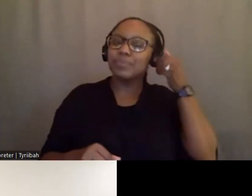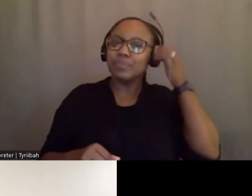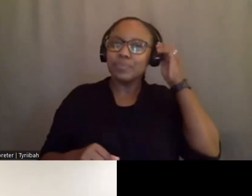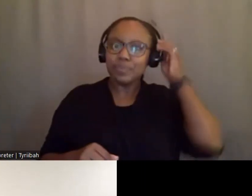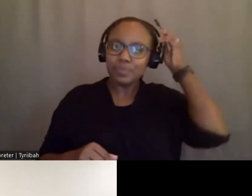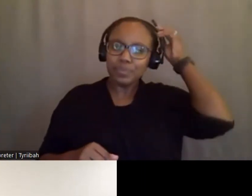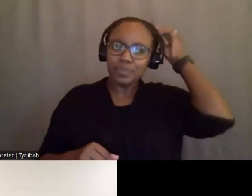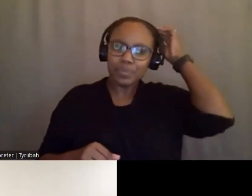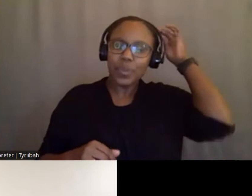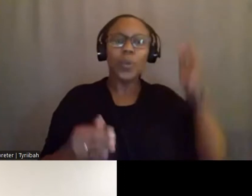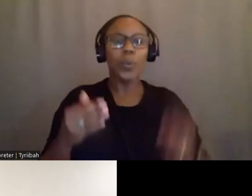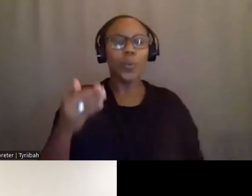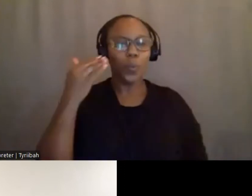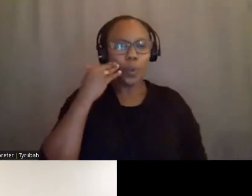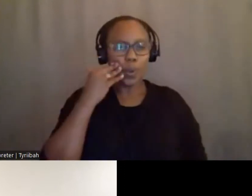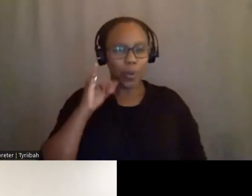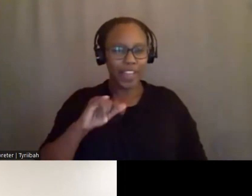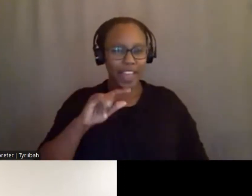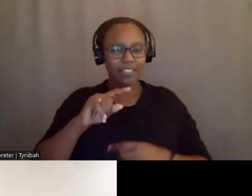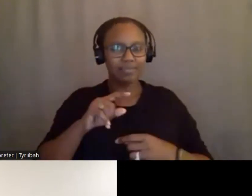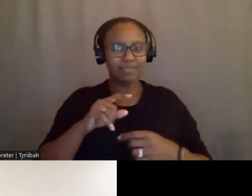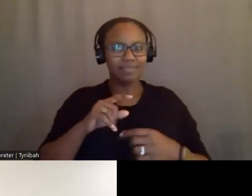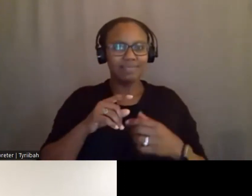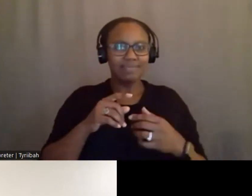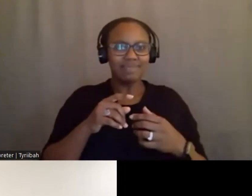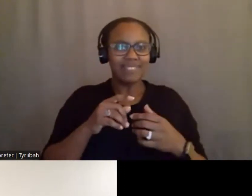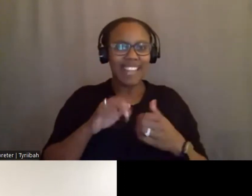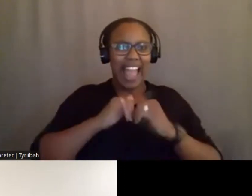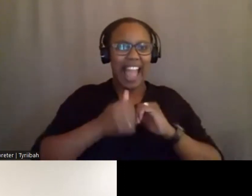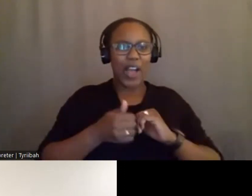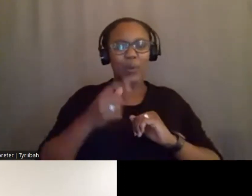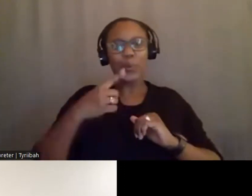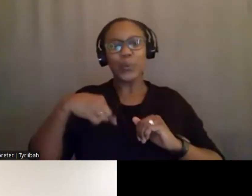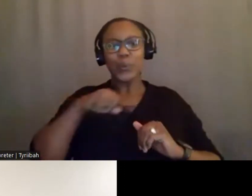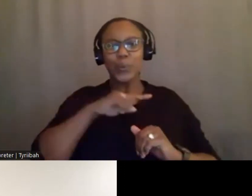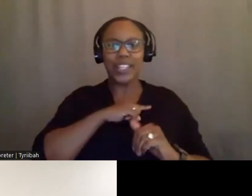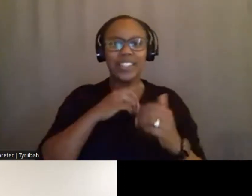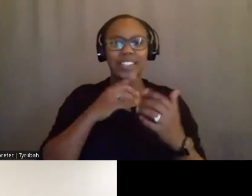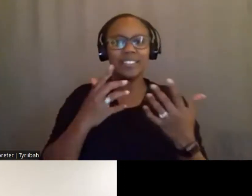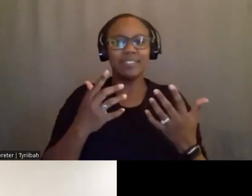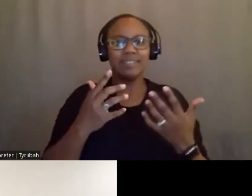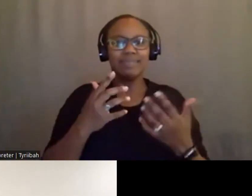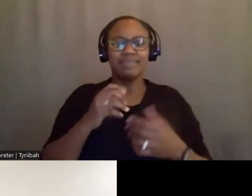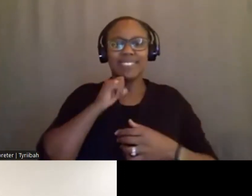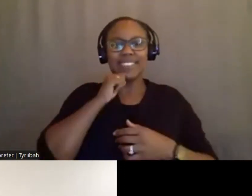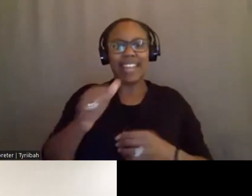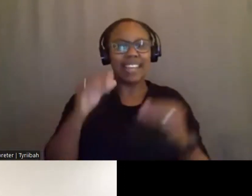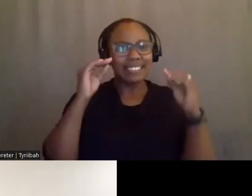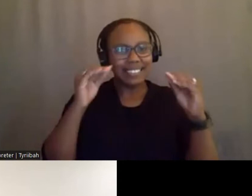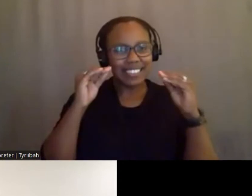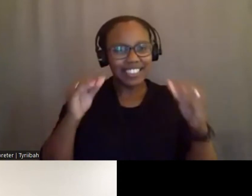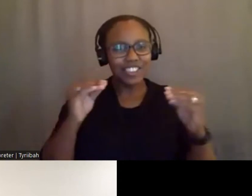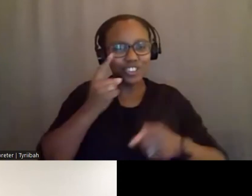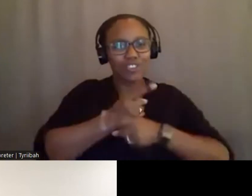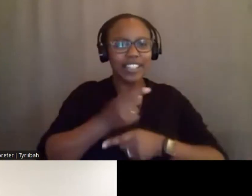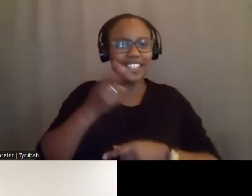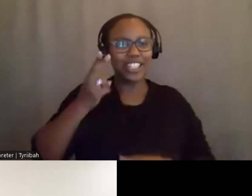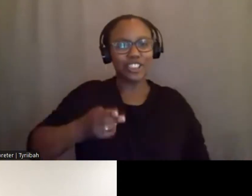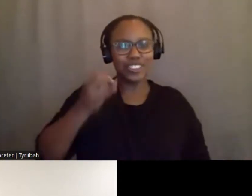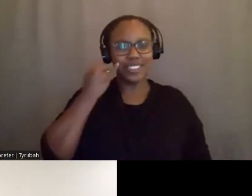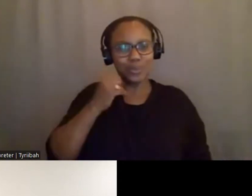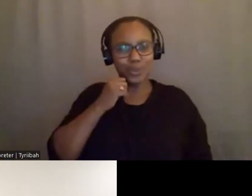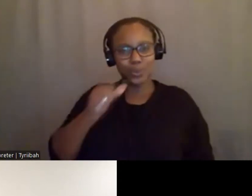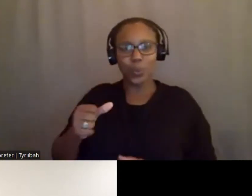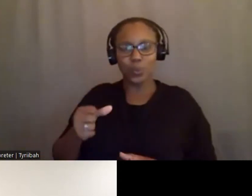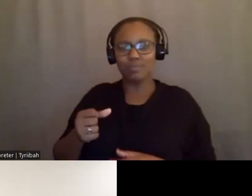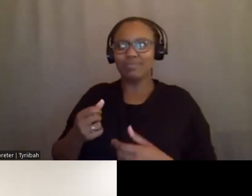history. One of the biggest parts that we ban is teaching those stories of solidarity that allows us to see ourselves as in community with one another,